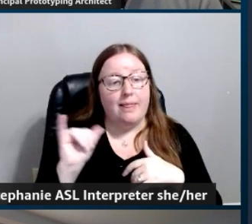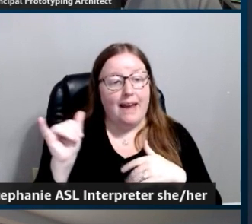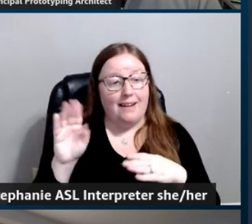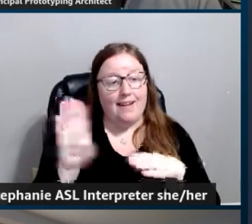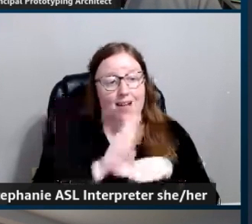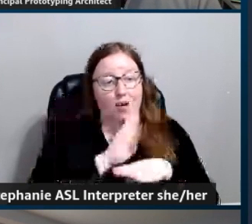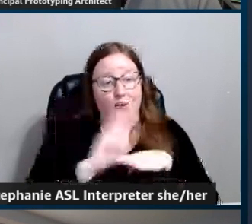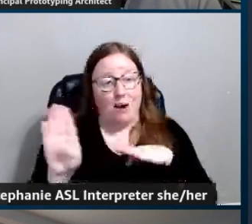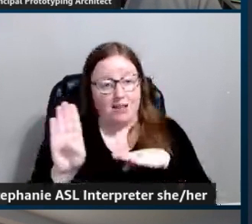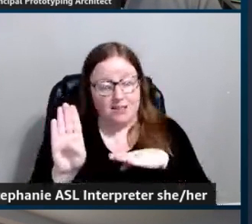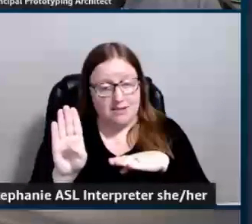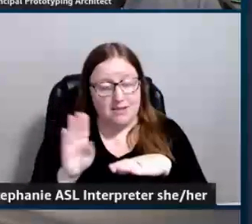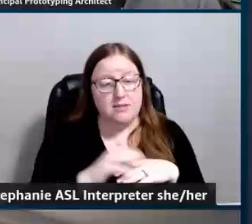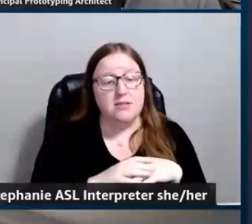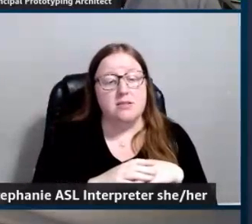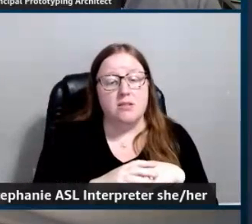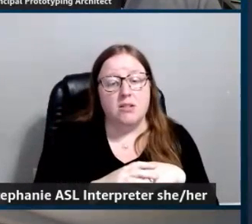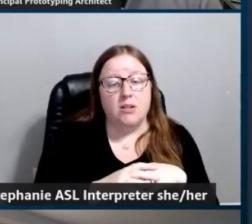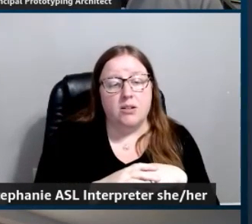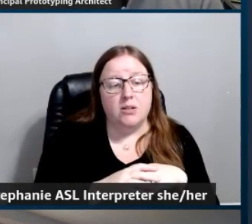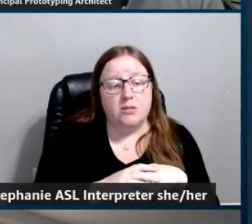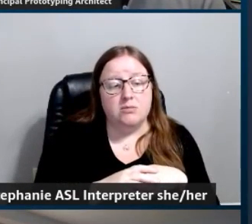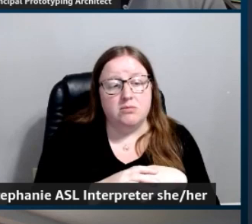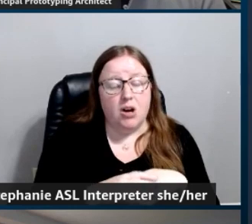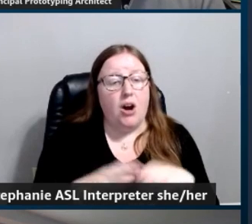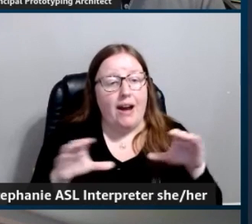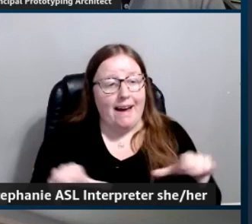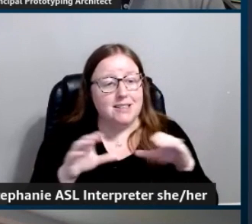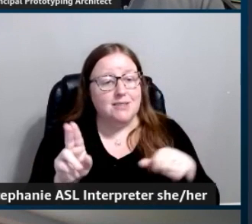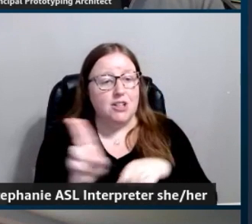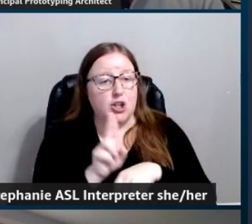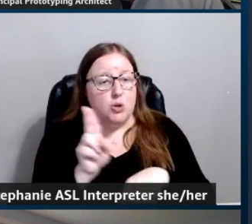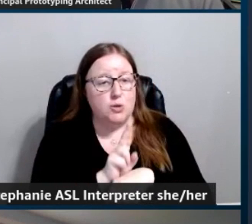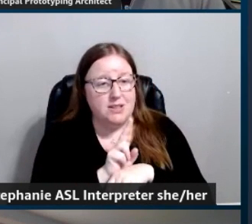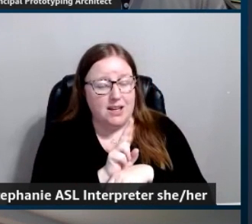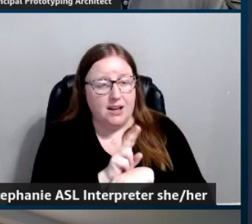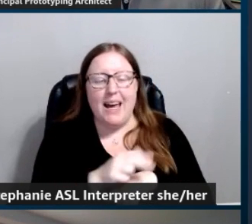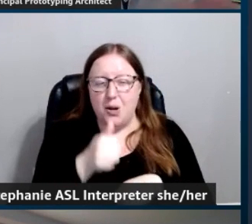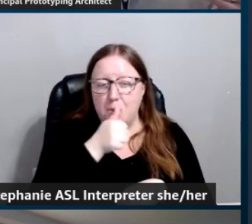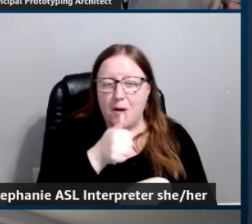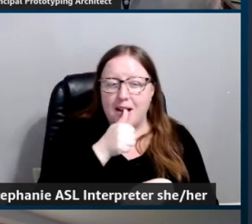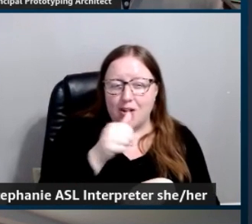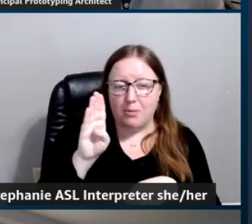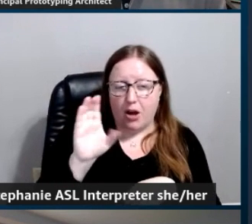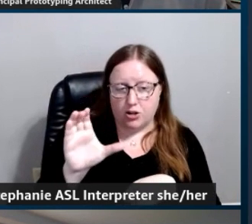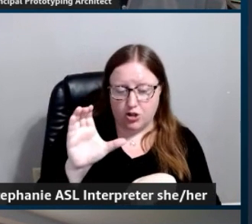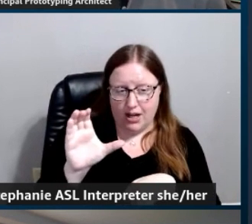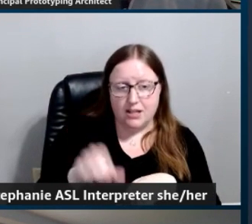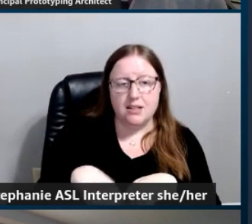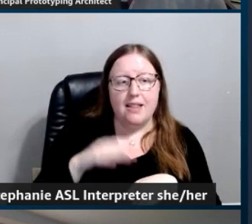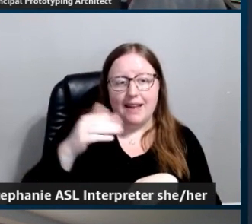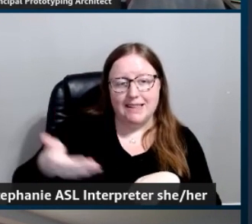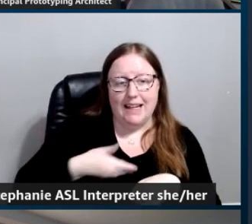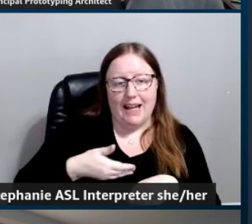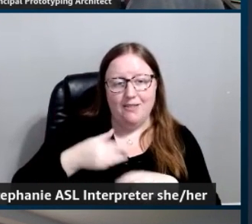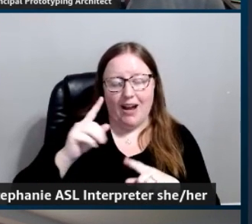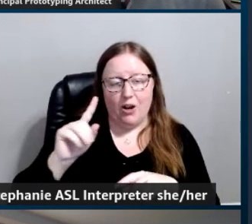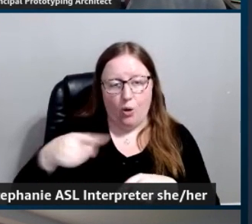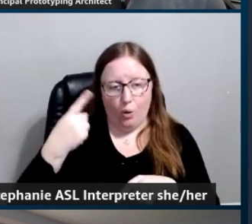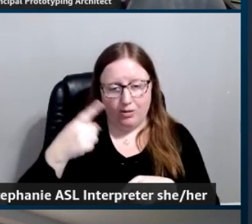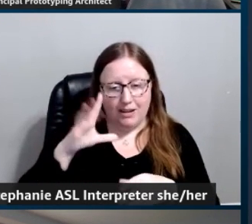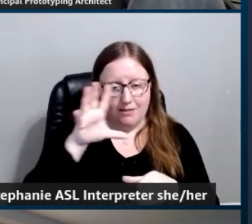enterprises are actively using, especially private blockchains where it's an invite only